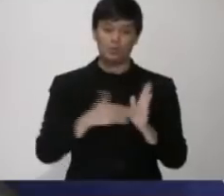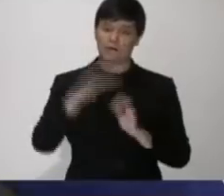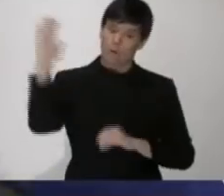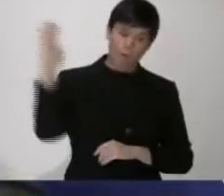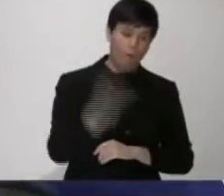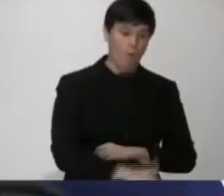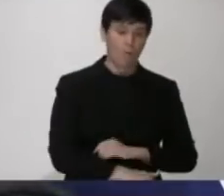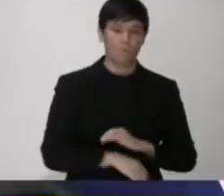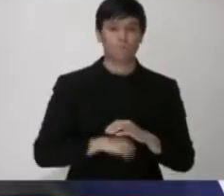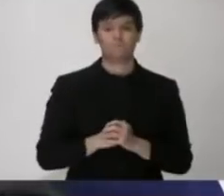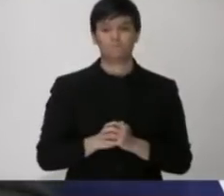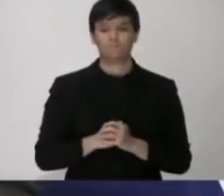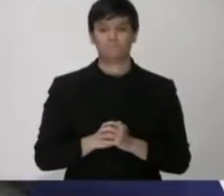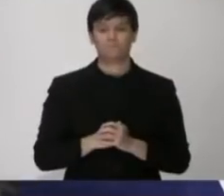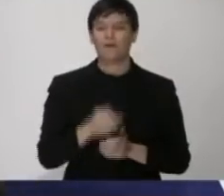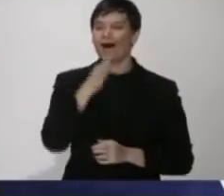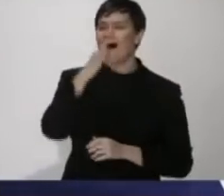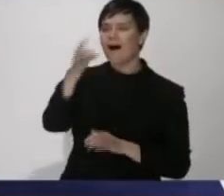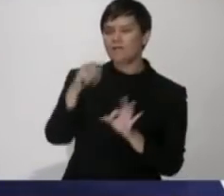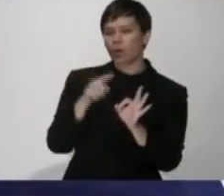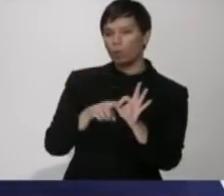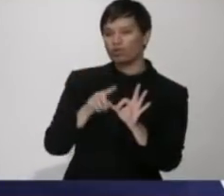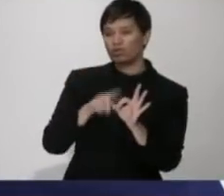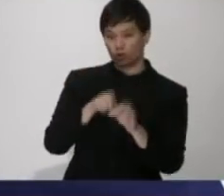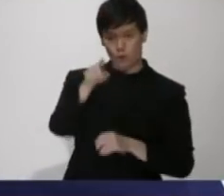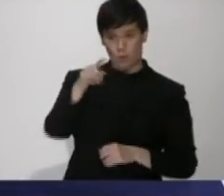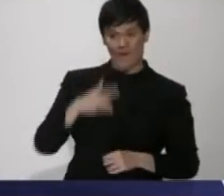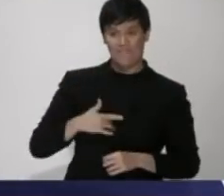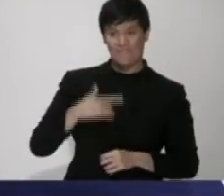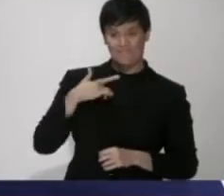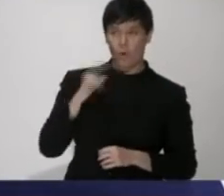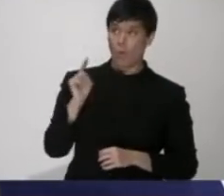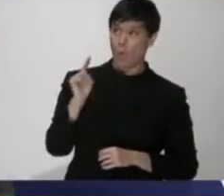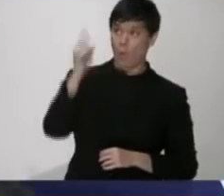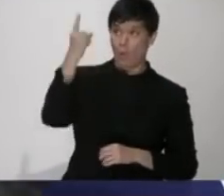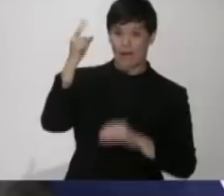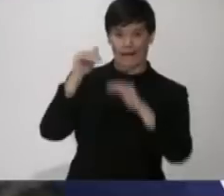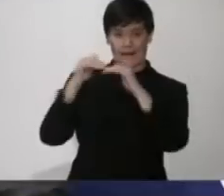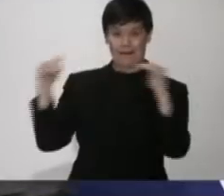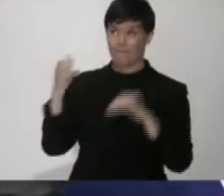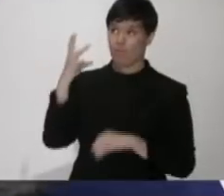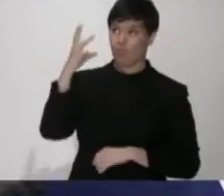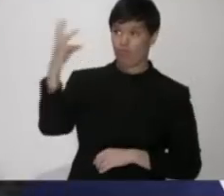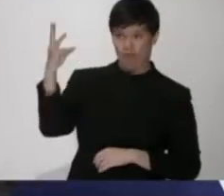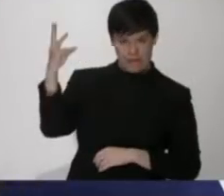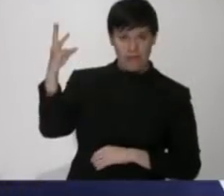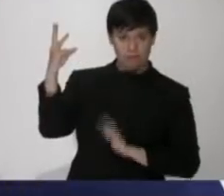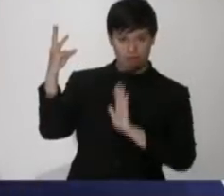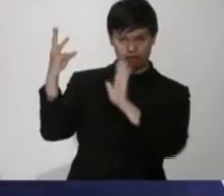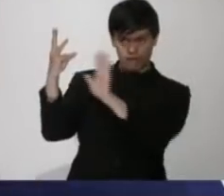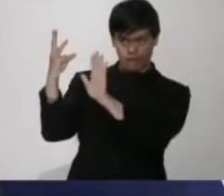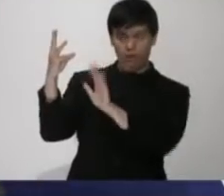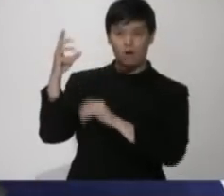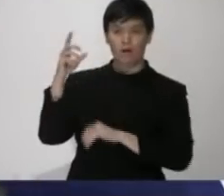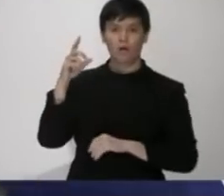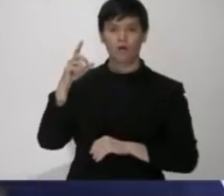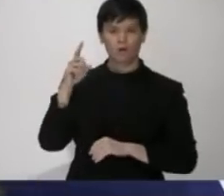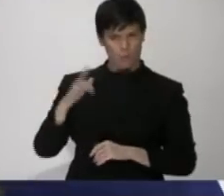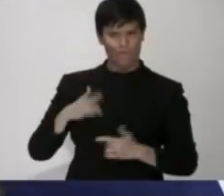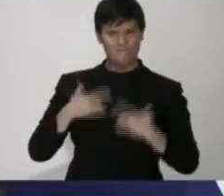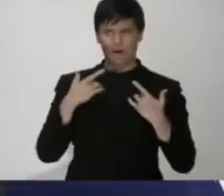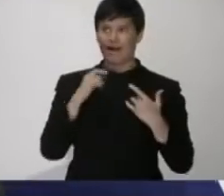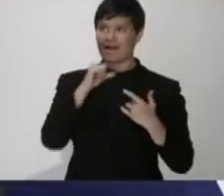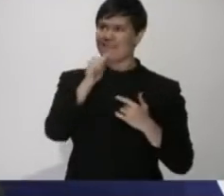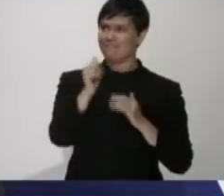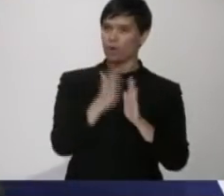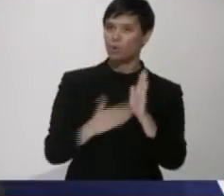Is there even a chance that you could have a regional extension, or is it just likely that if there's going to be, you had to do it nationwide because it would be so hard to